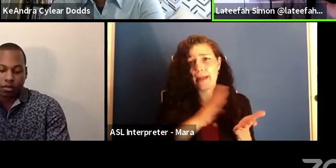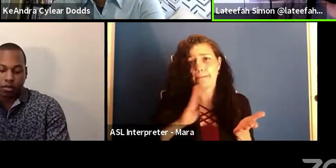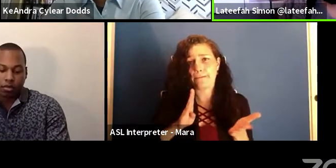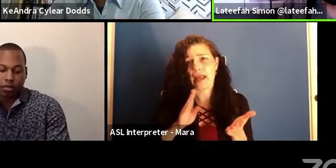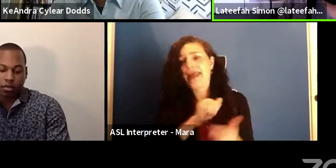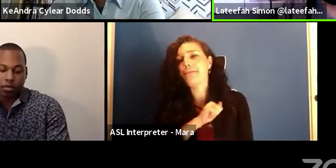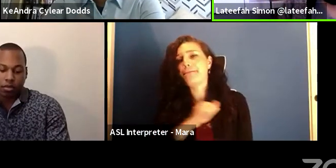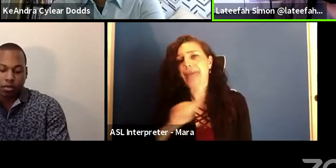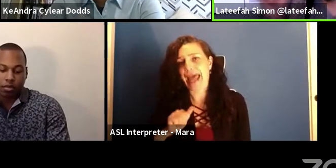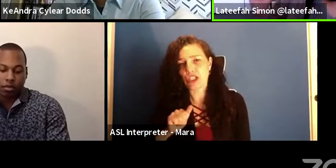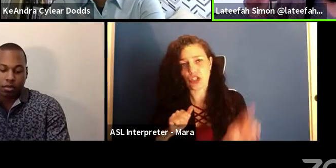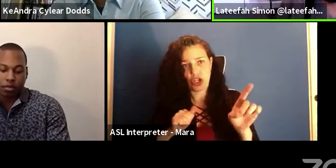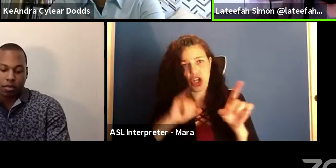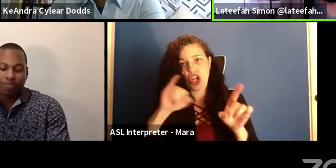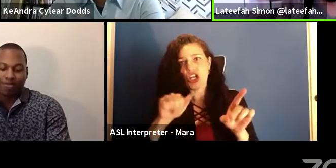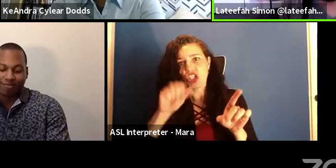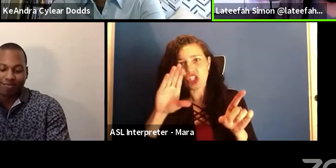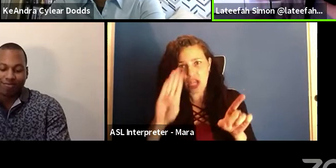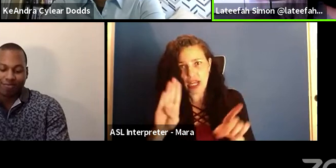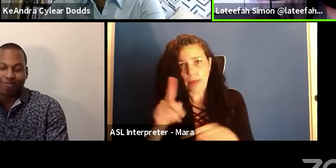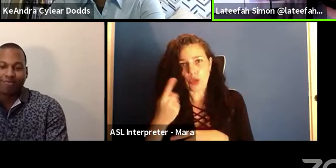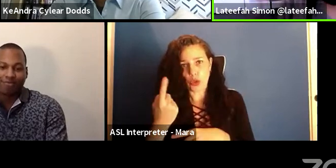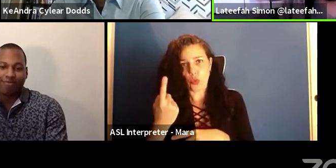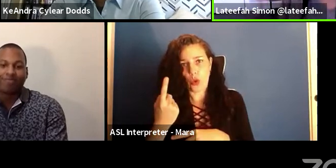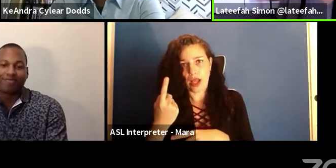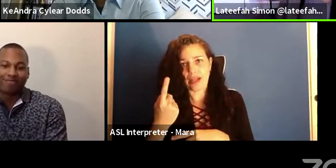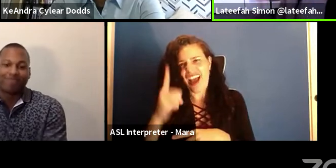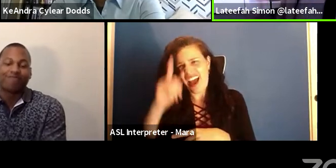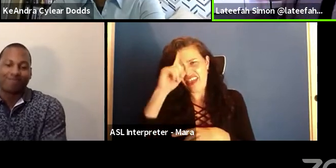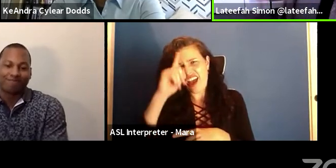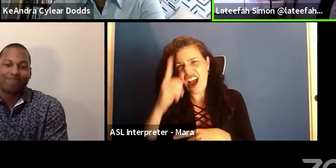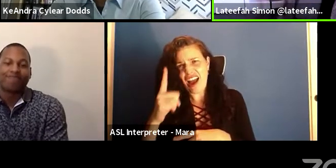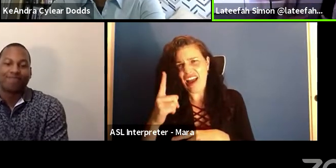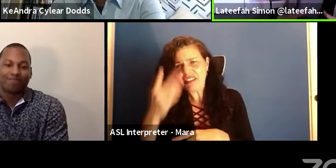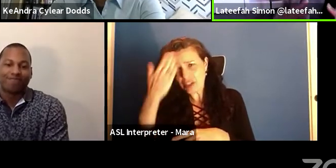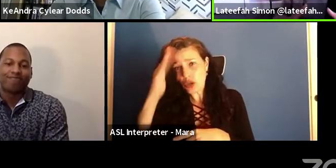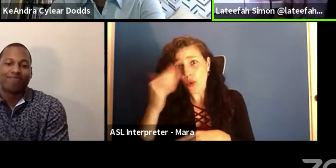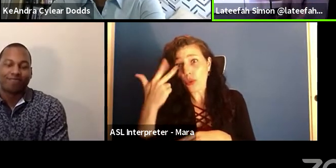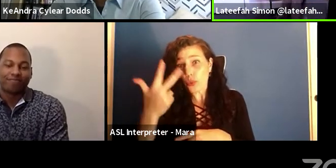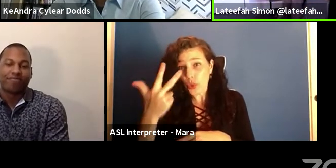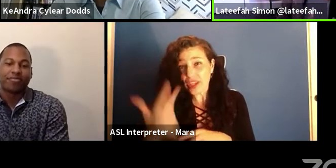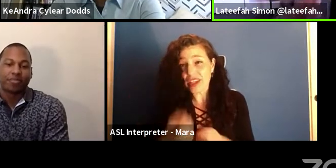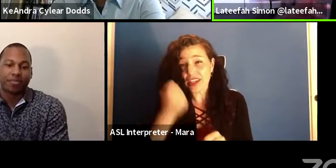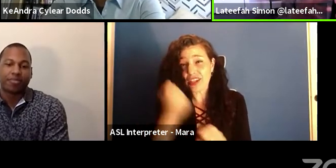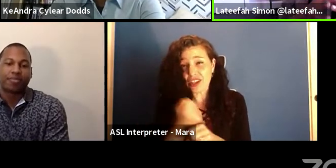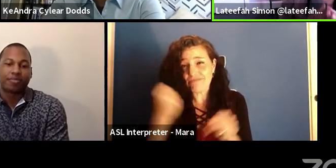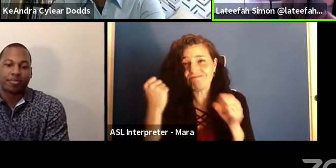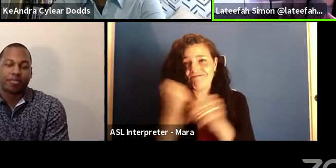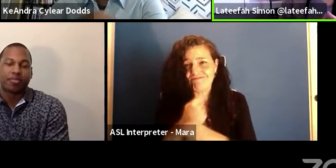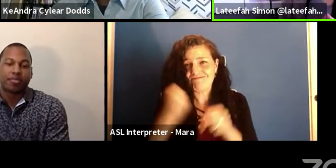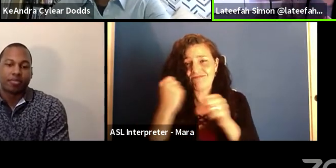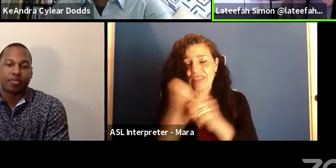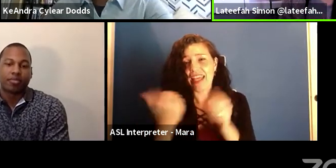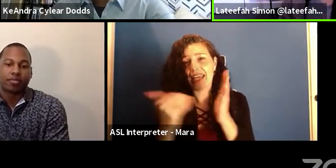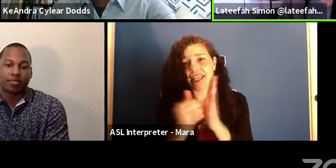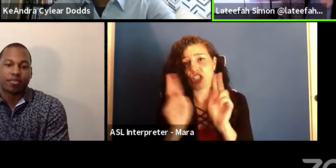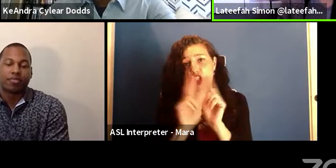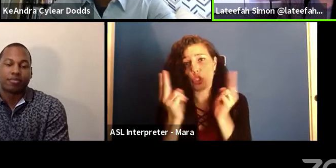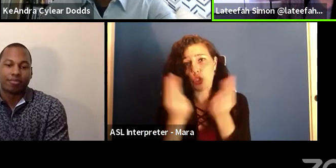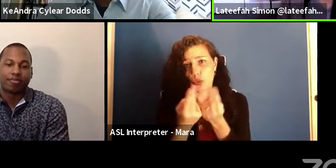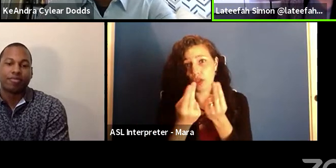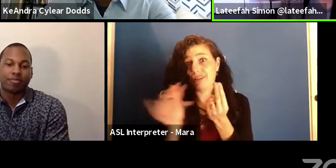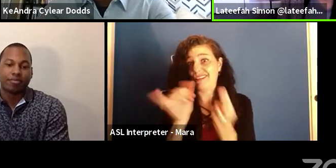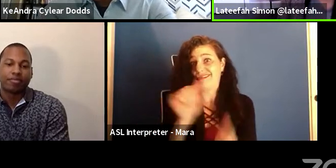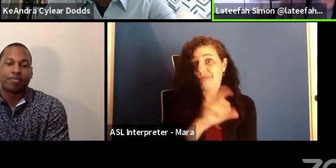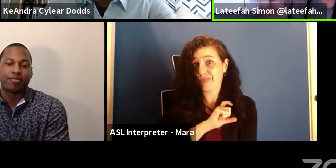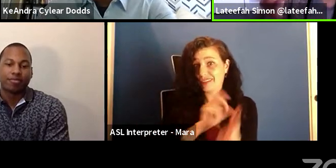a 3-year union fight with all the unions, not just the police union. But we are in a place where we have now made that program permanent,